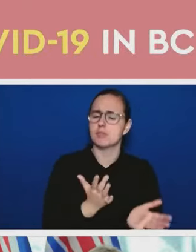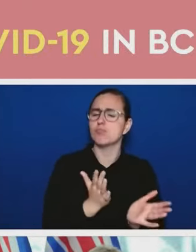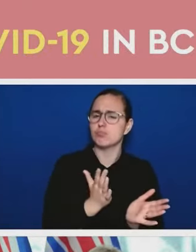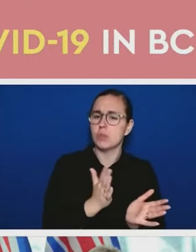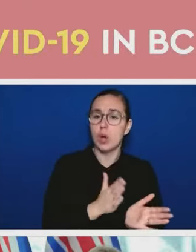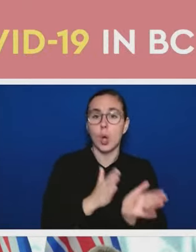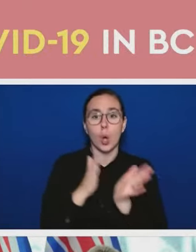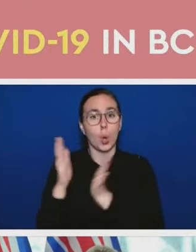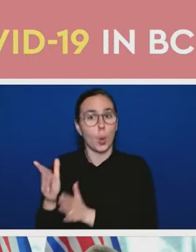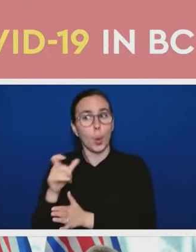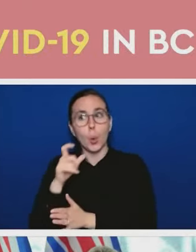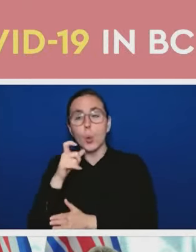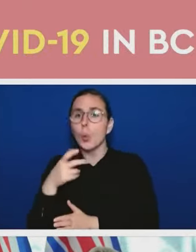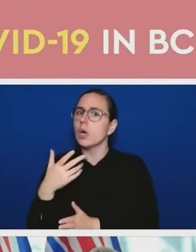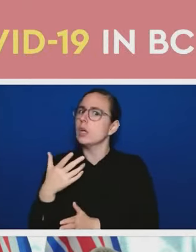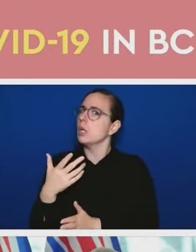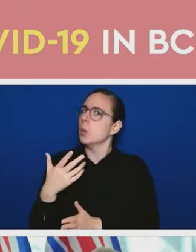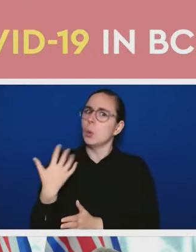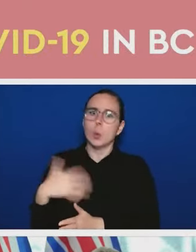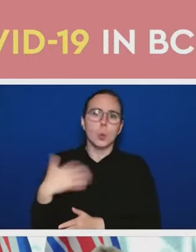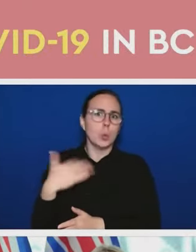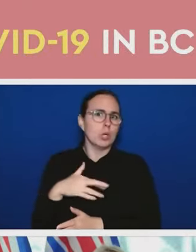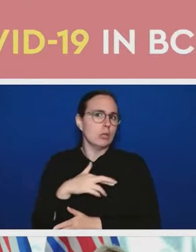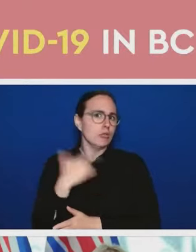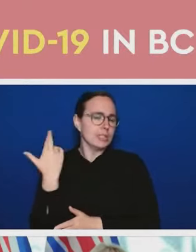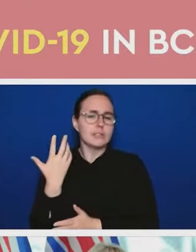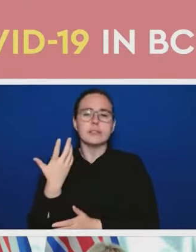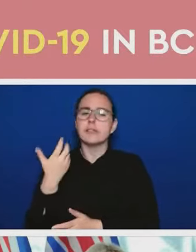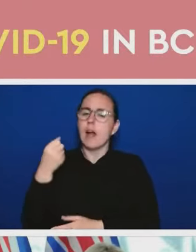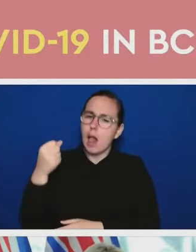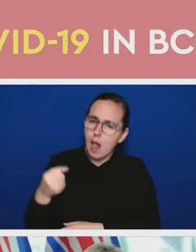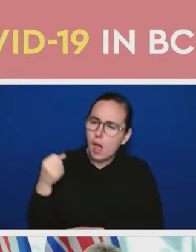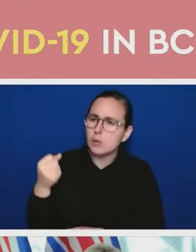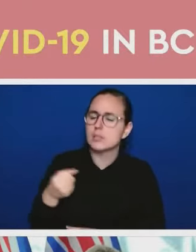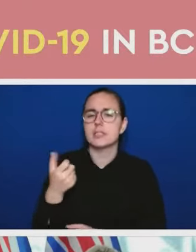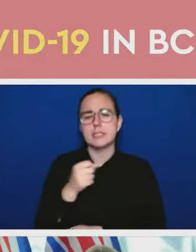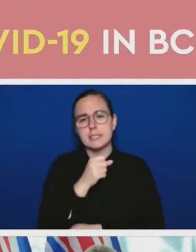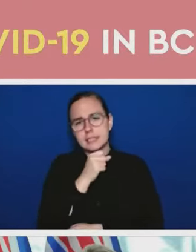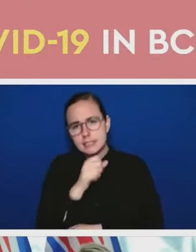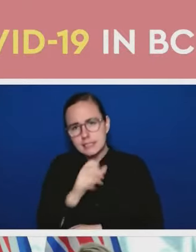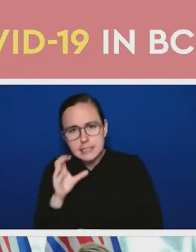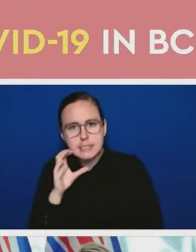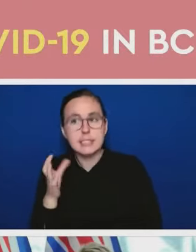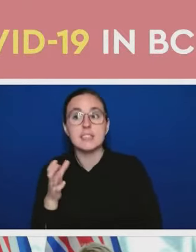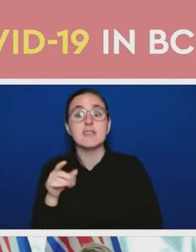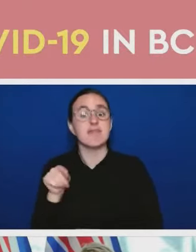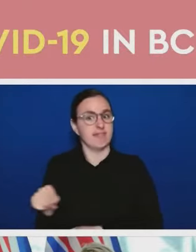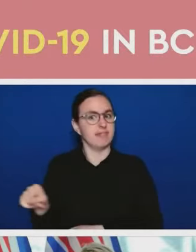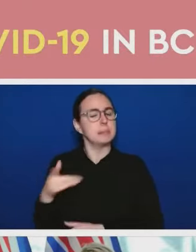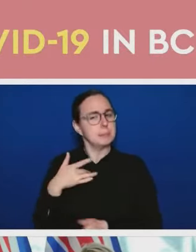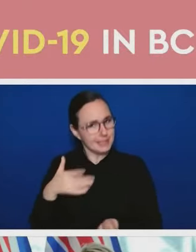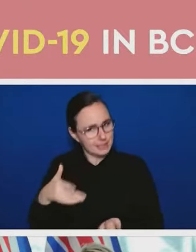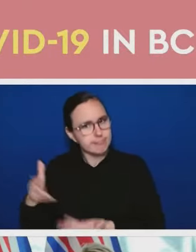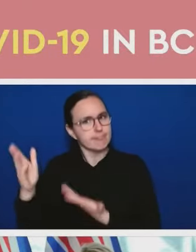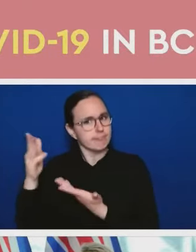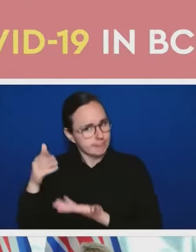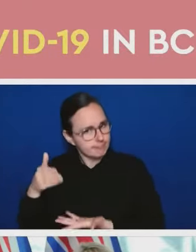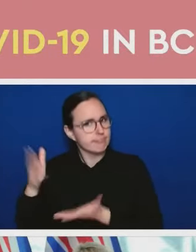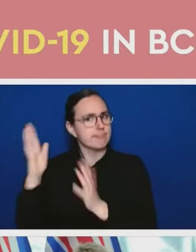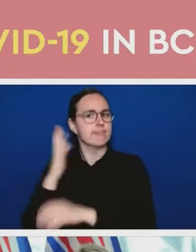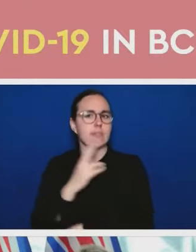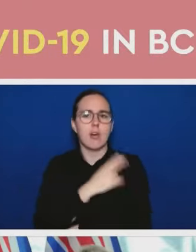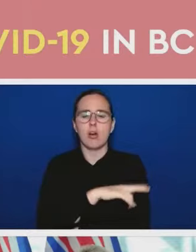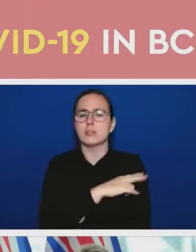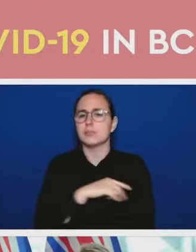see that reflected in hospitalizations, particularly people over age 80 and people who have immune compromising